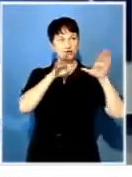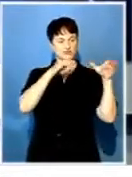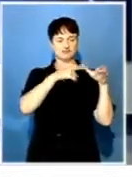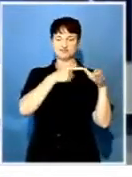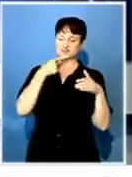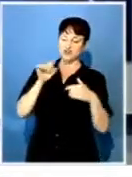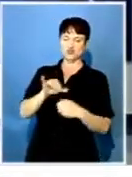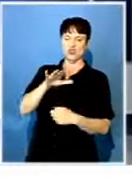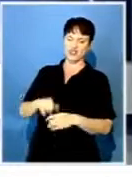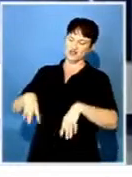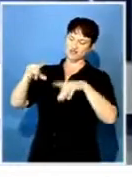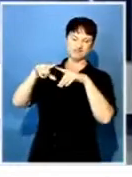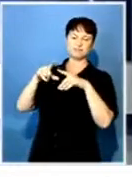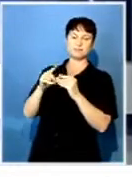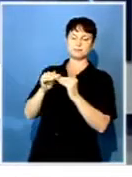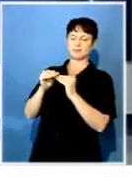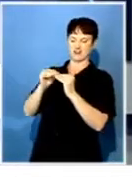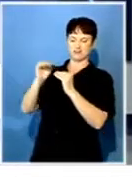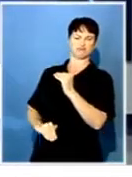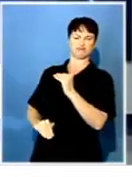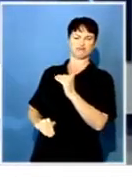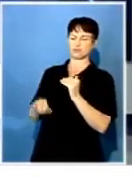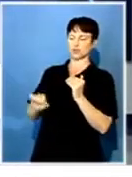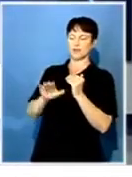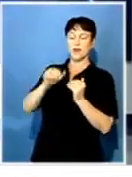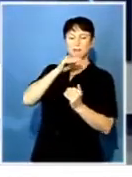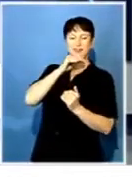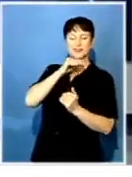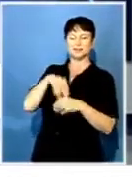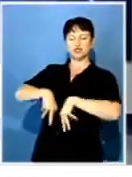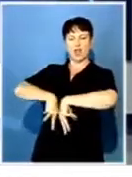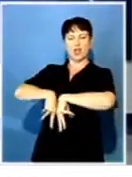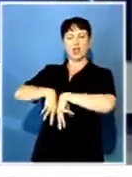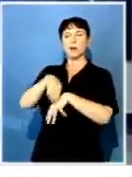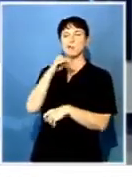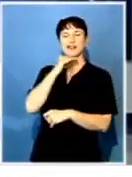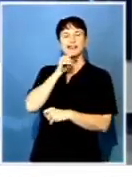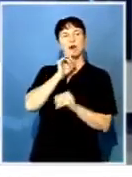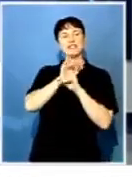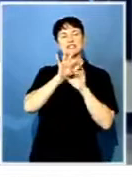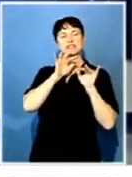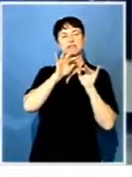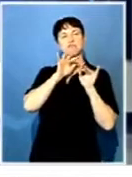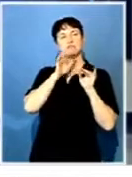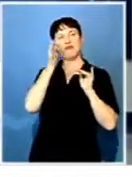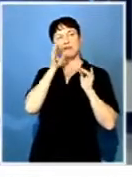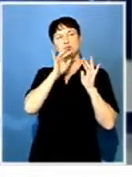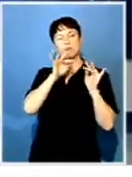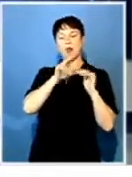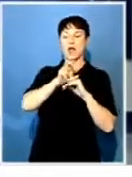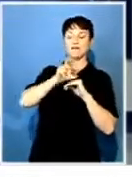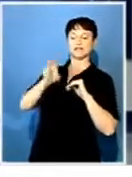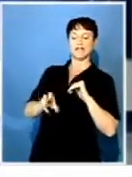credit status into sub-investment grade. That is the so-called junk status. This has a whole lot of implications for